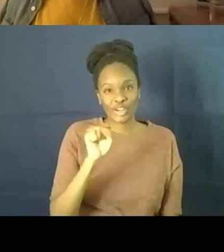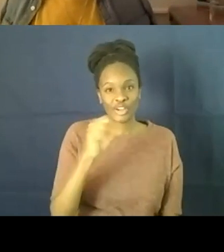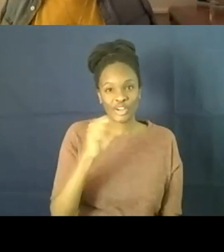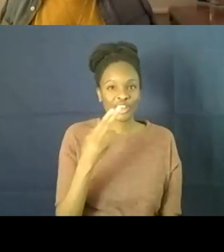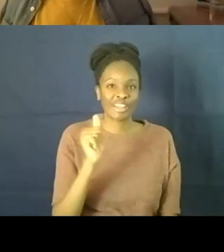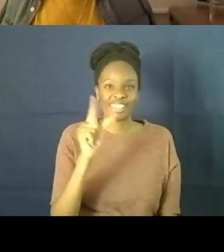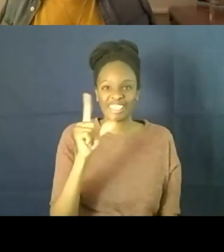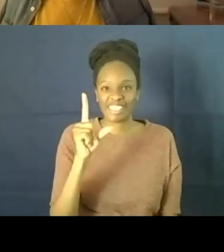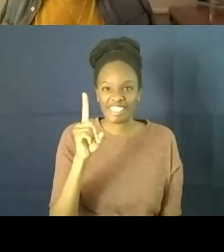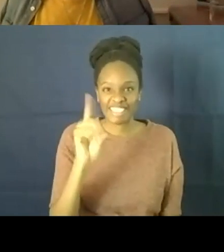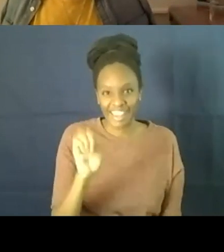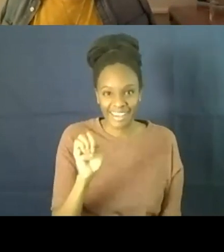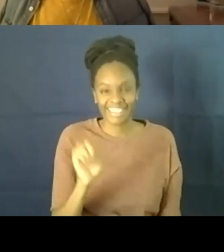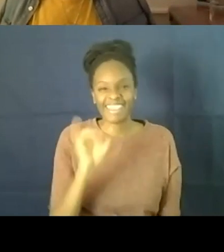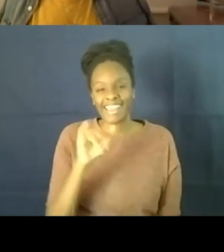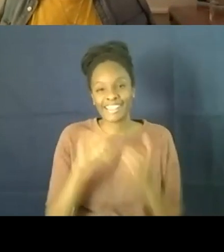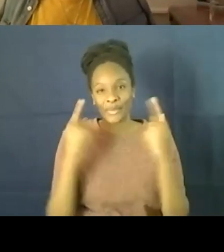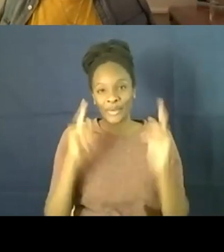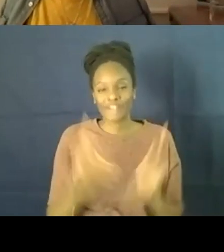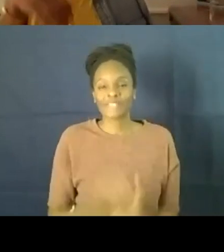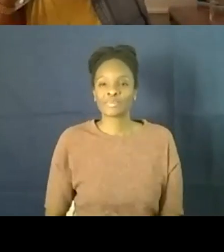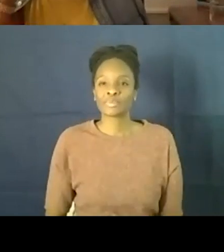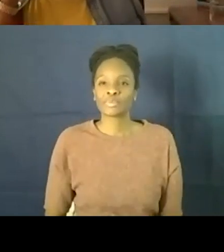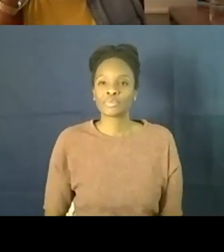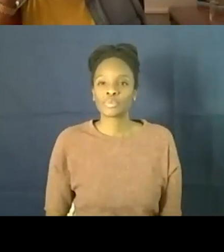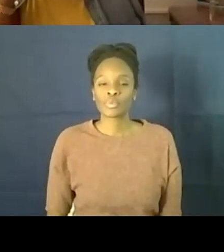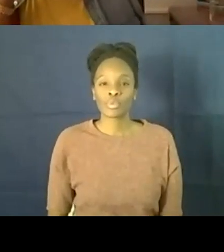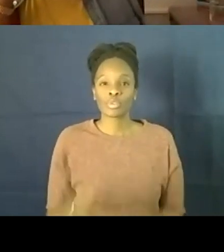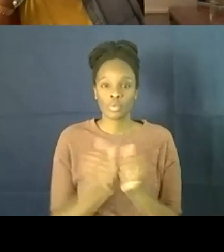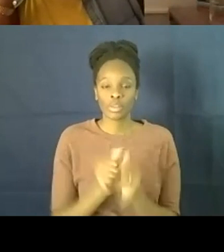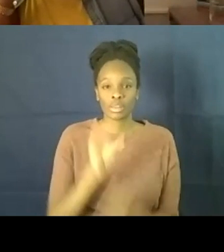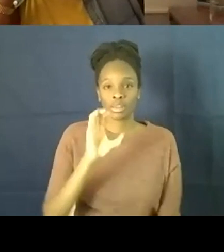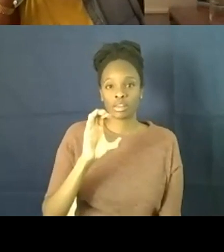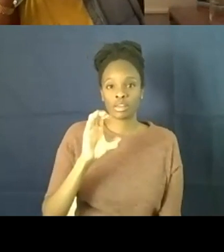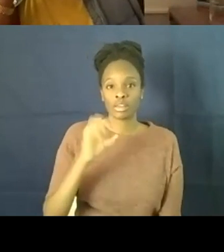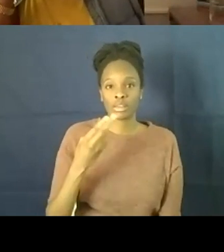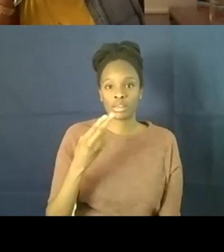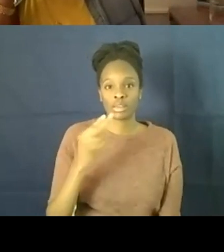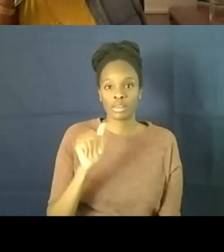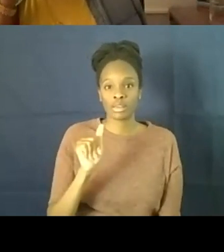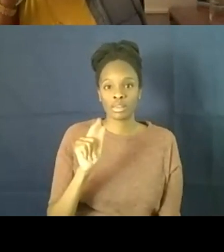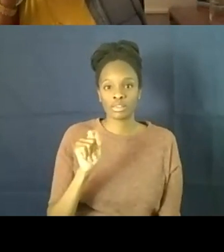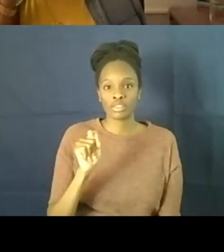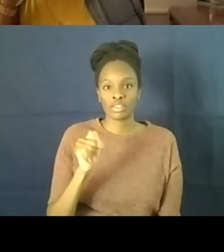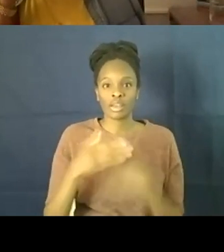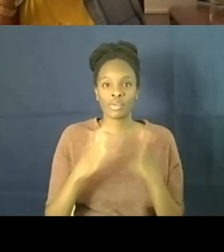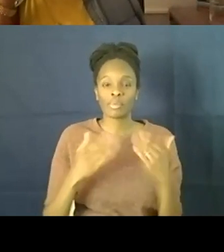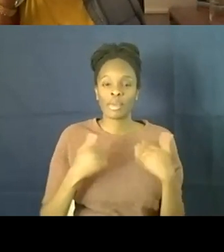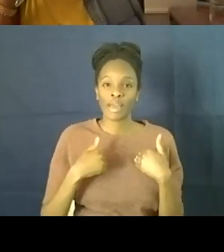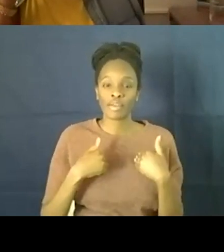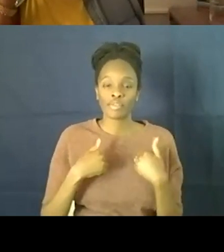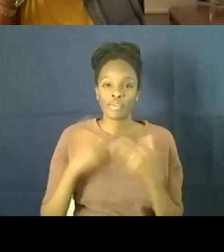words. Someone also just asked in the chat room, where, you know, there's a moment at the end of